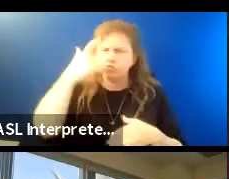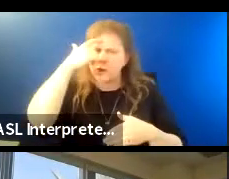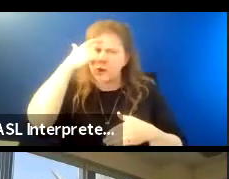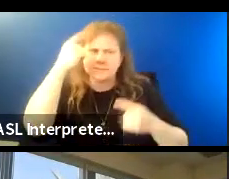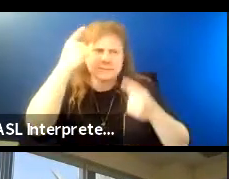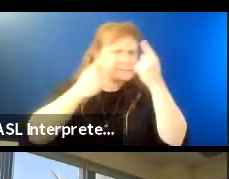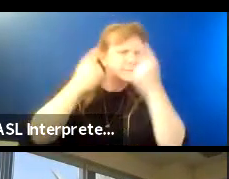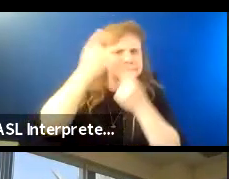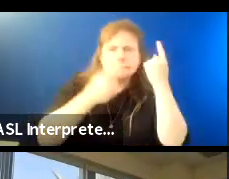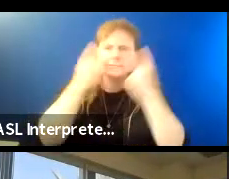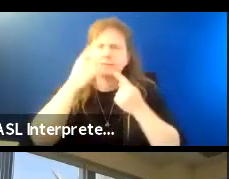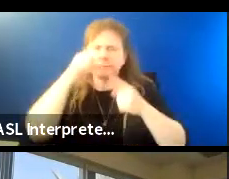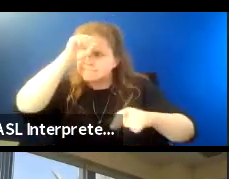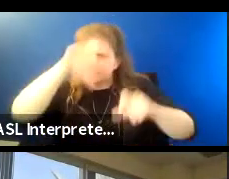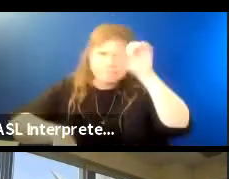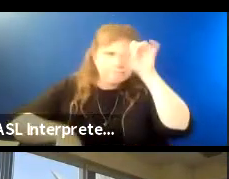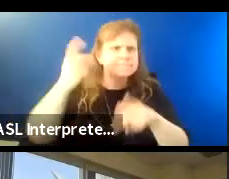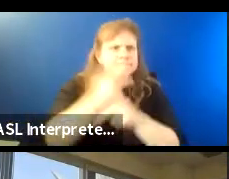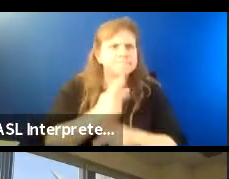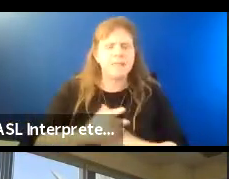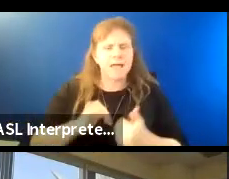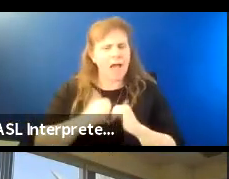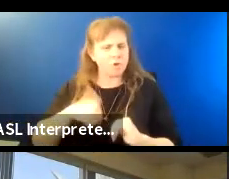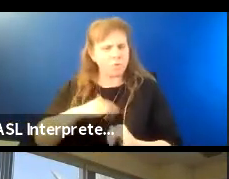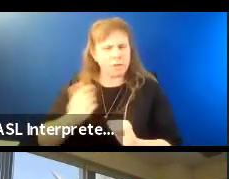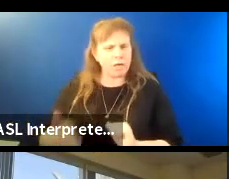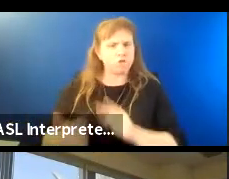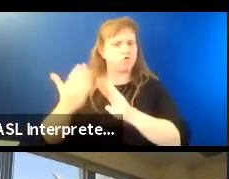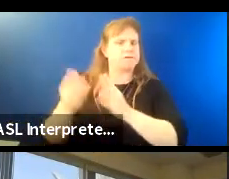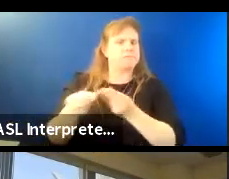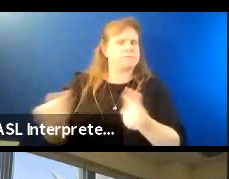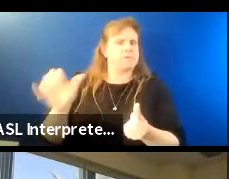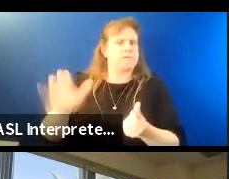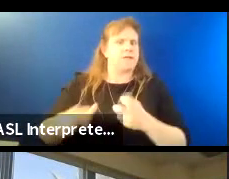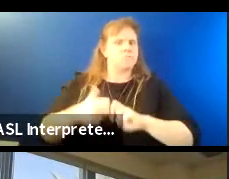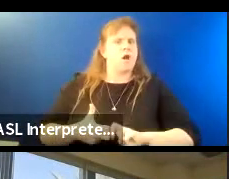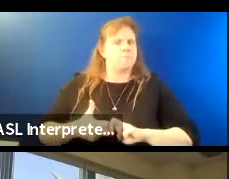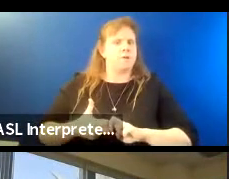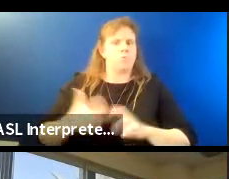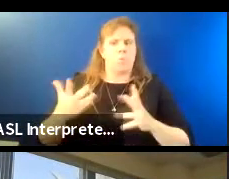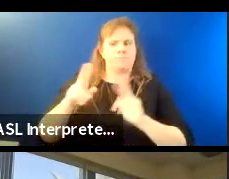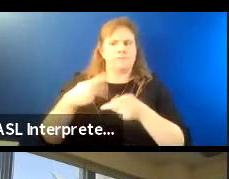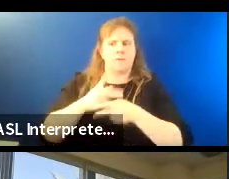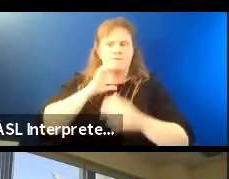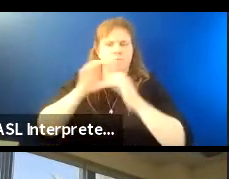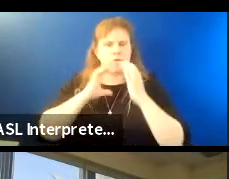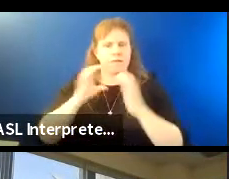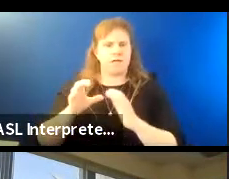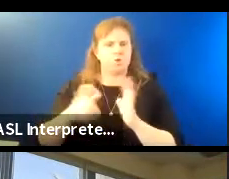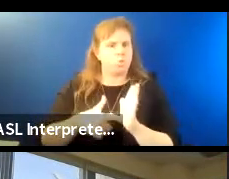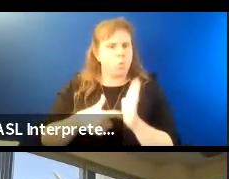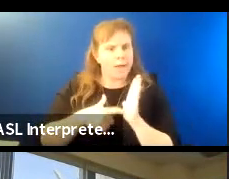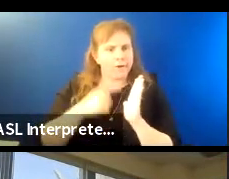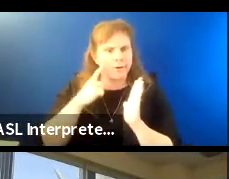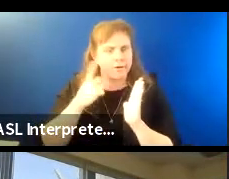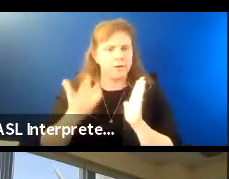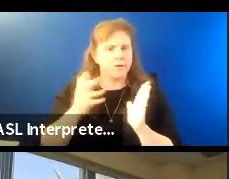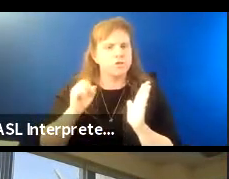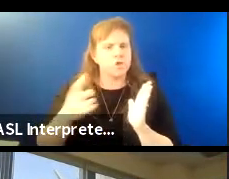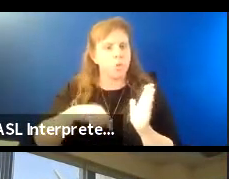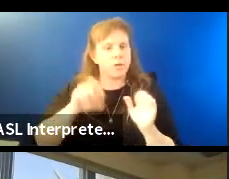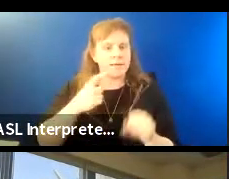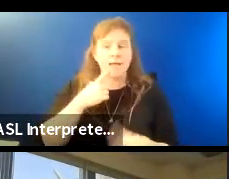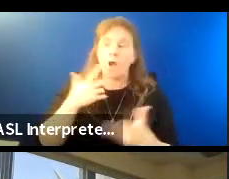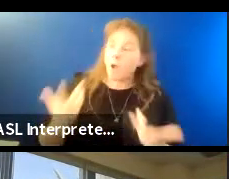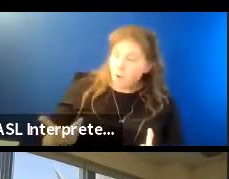out how do we address this issue and the type of communication that's necessary so that we can say,